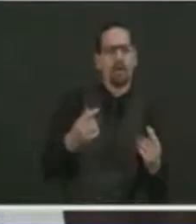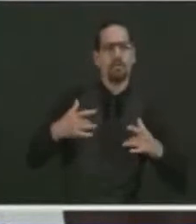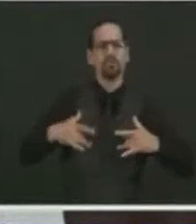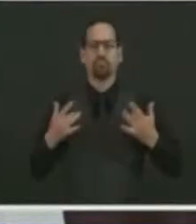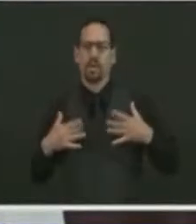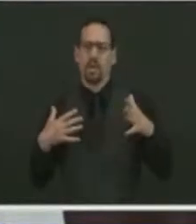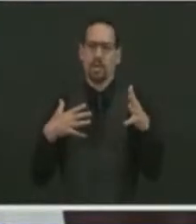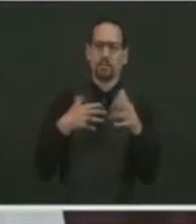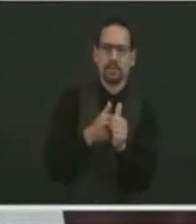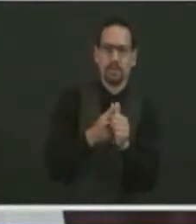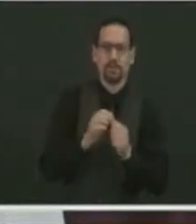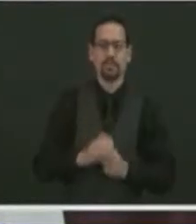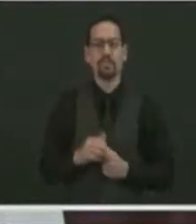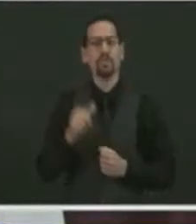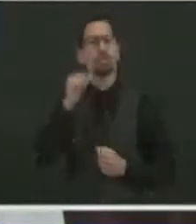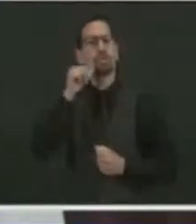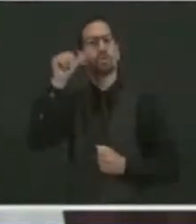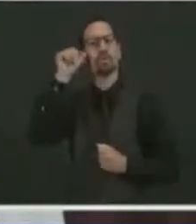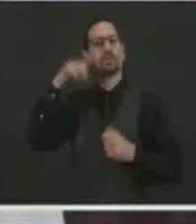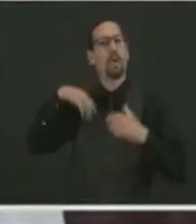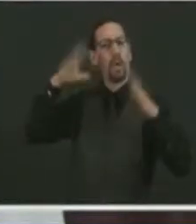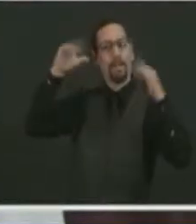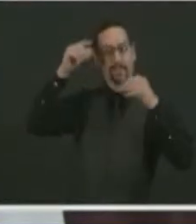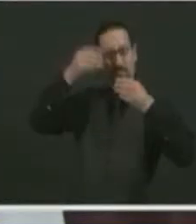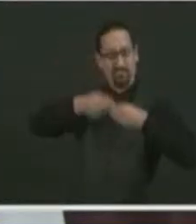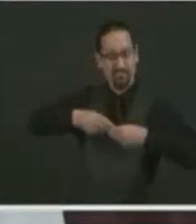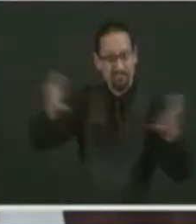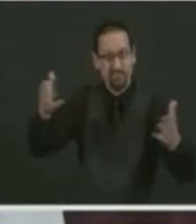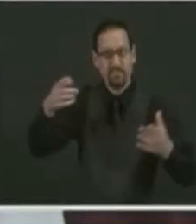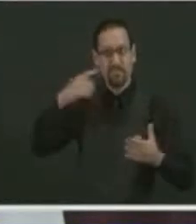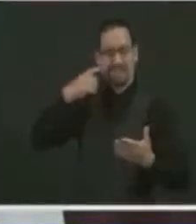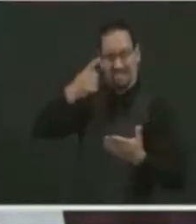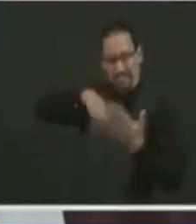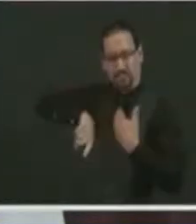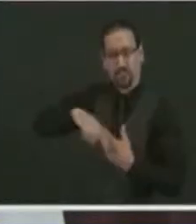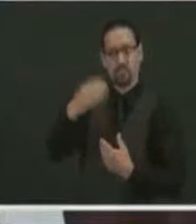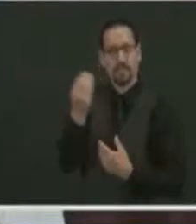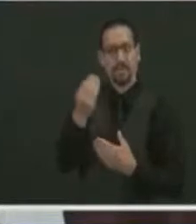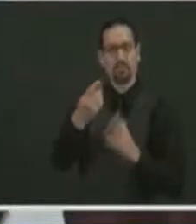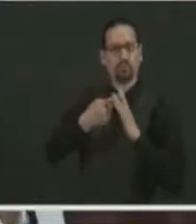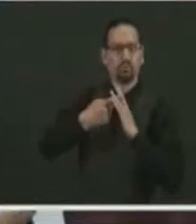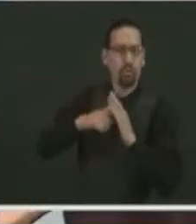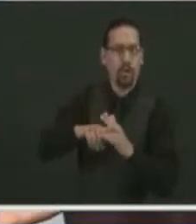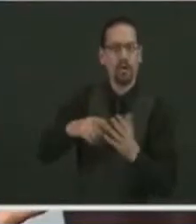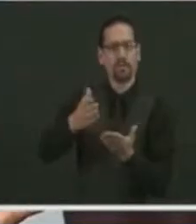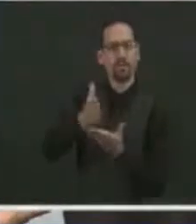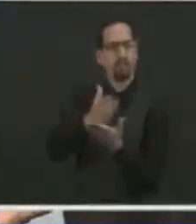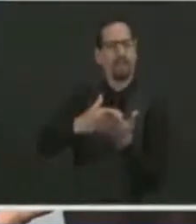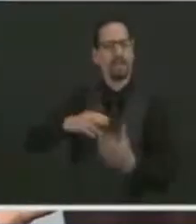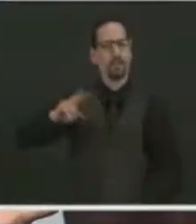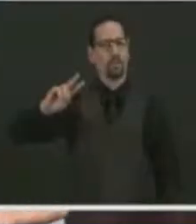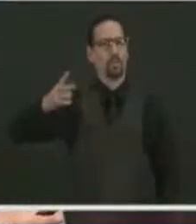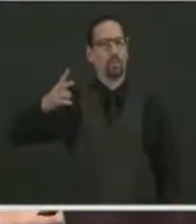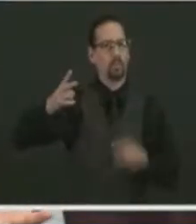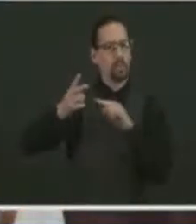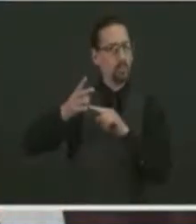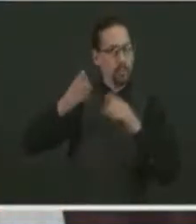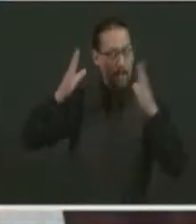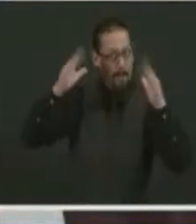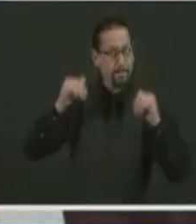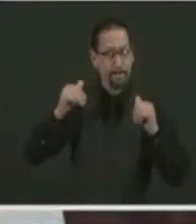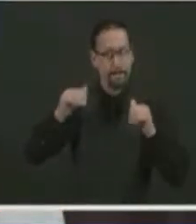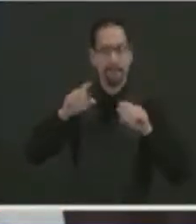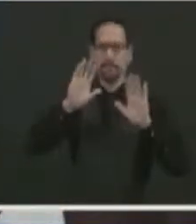think yesterday, when we move into phase 2, which we're hopeful will begin next week on Monday, we're going to see a